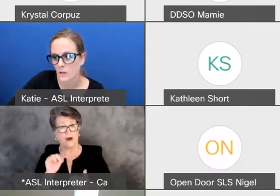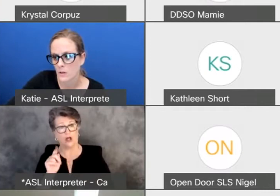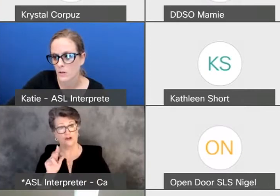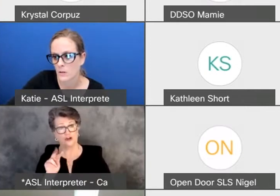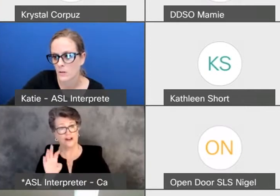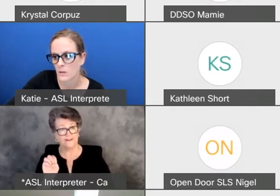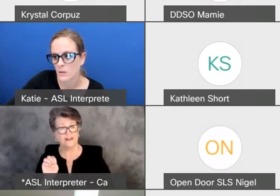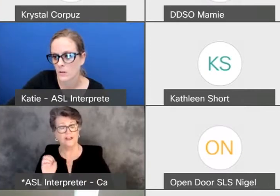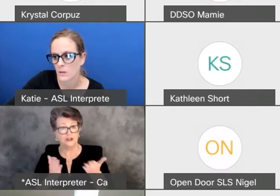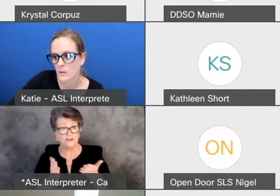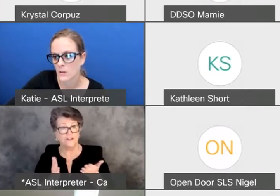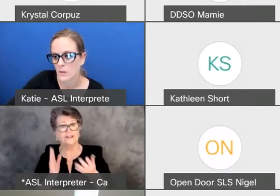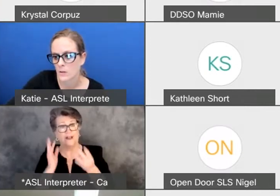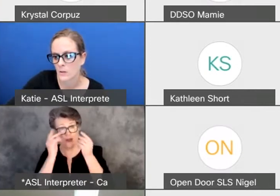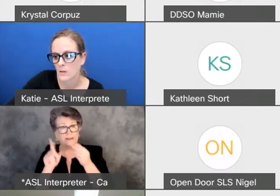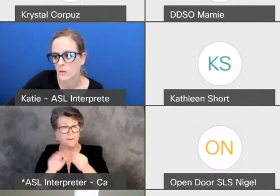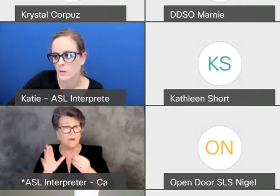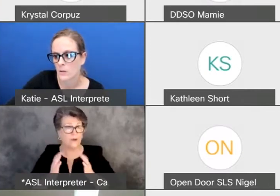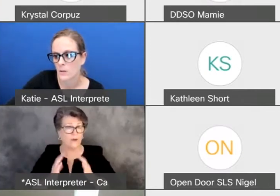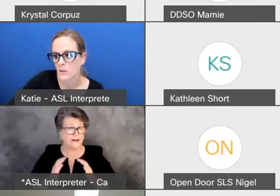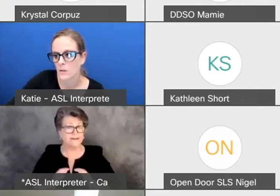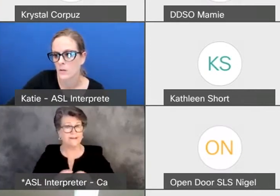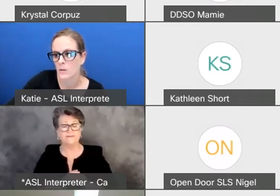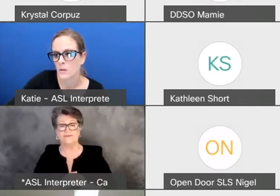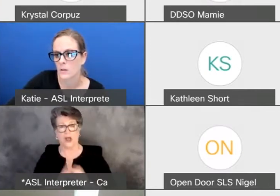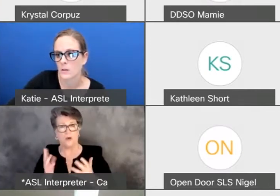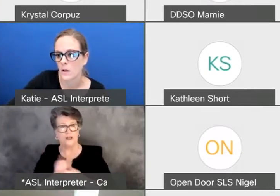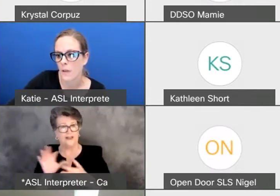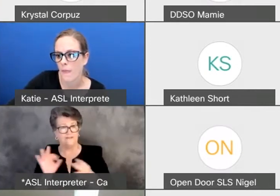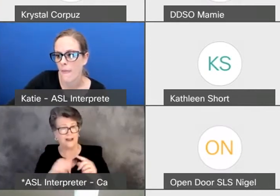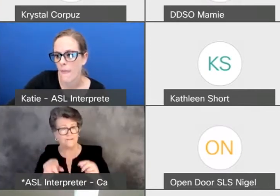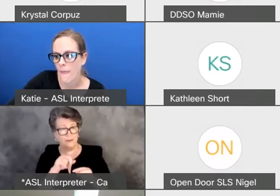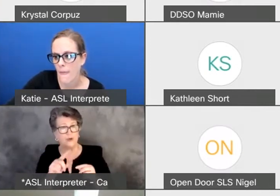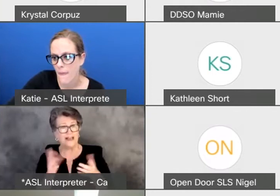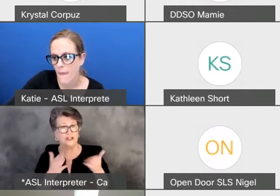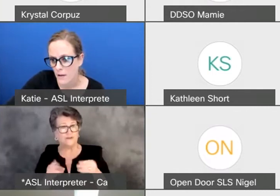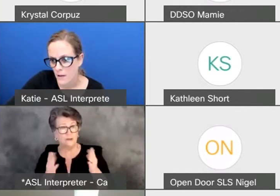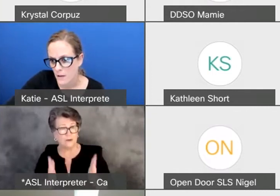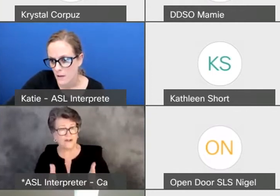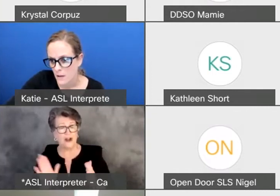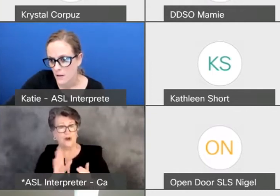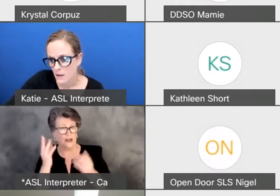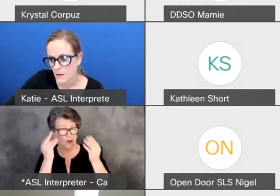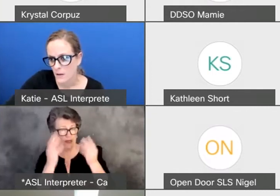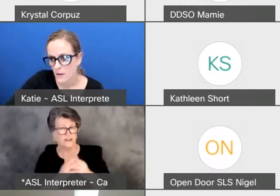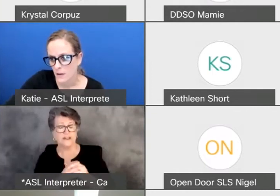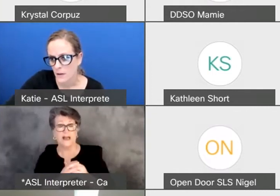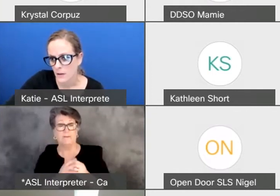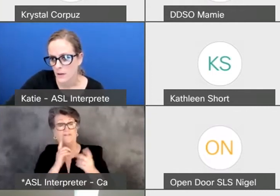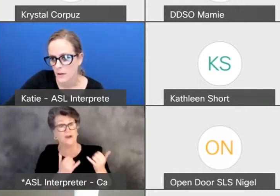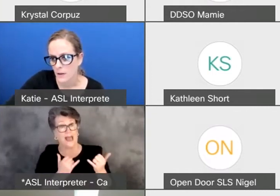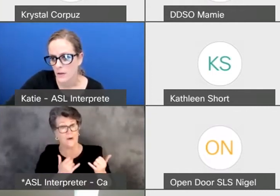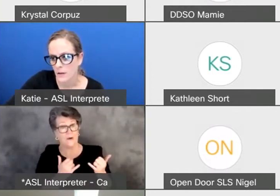services and their thoughts about their clients. And so I just want to get some feedback from you as service providers as well, and your thoughts. But in the meantime, though, I